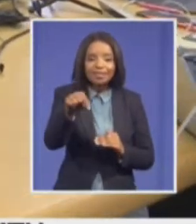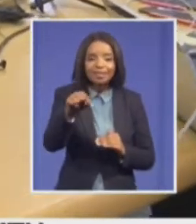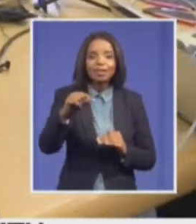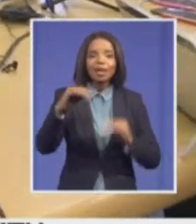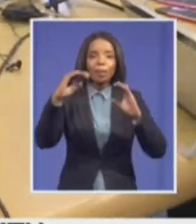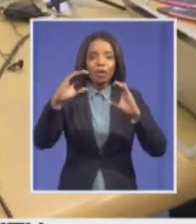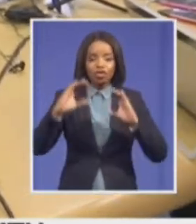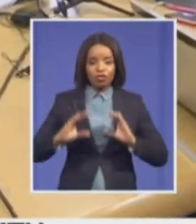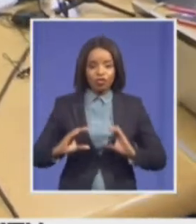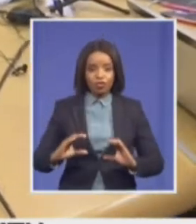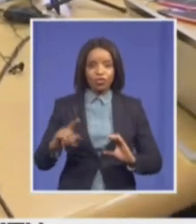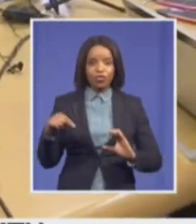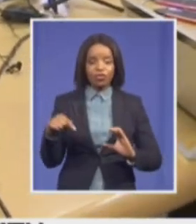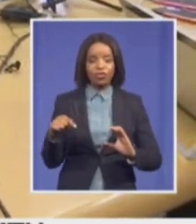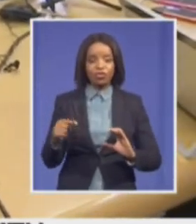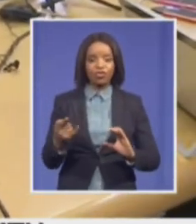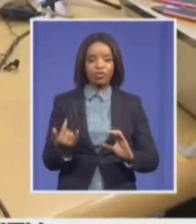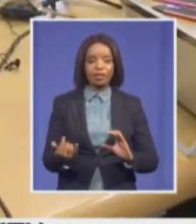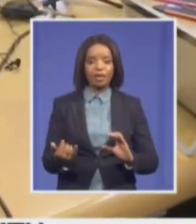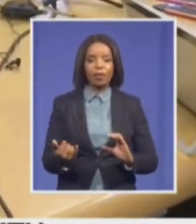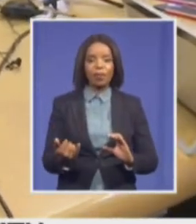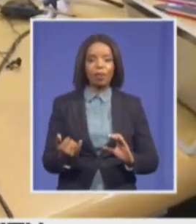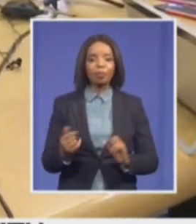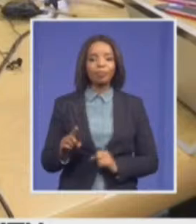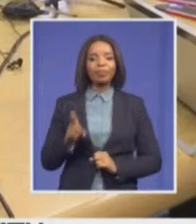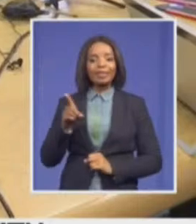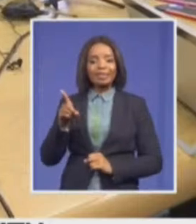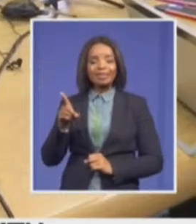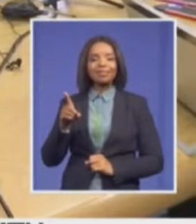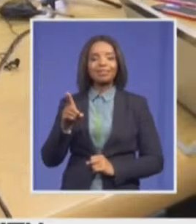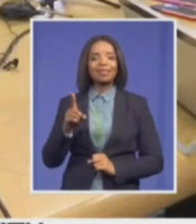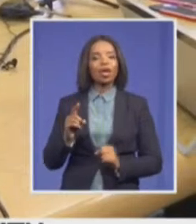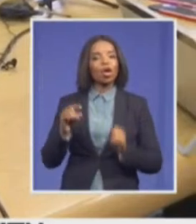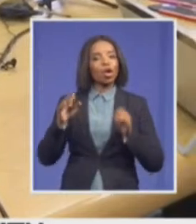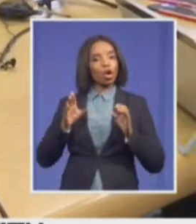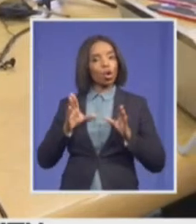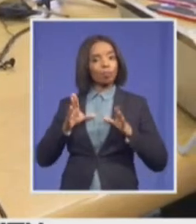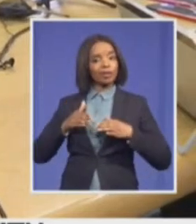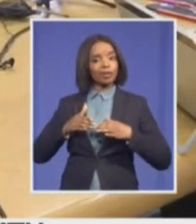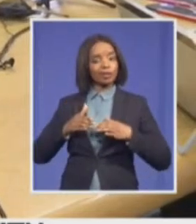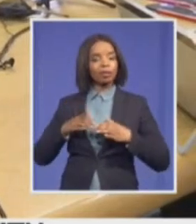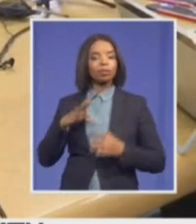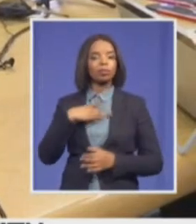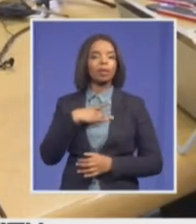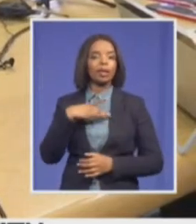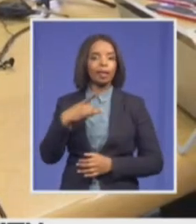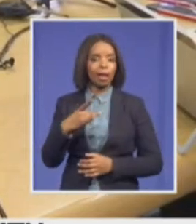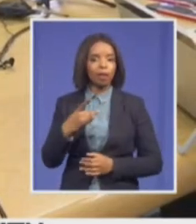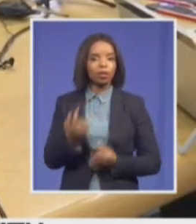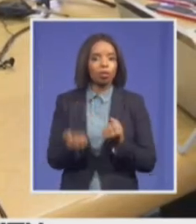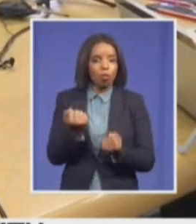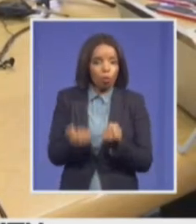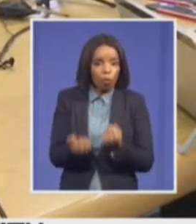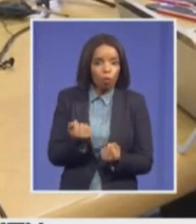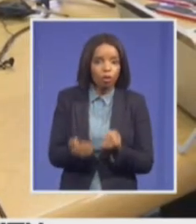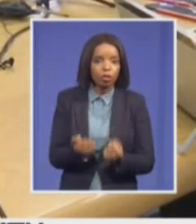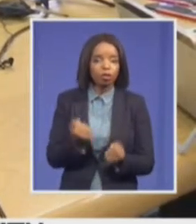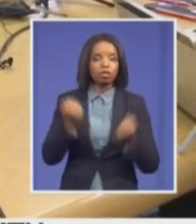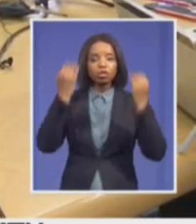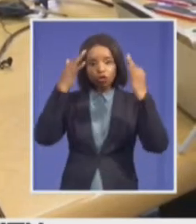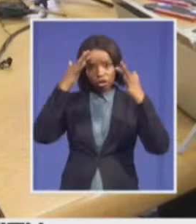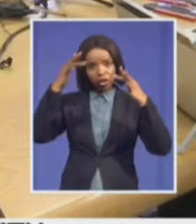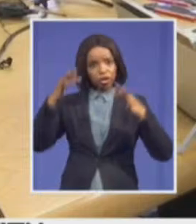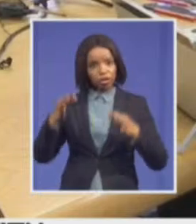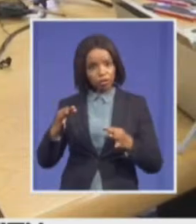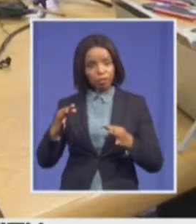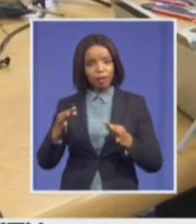the Commission would like to request for a court judgment that gave effect to the interdict. As an interested party,